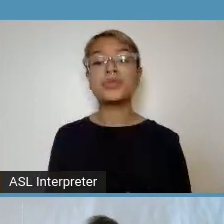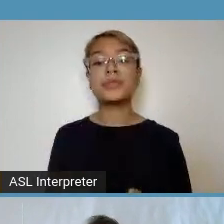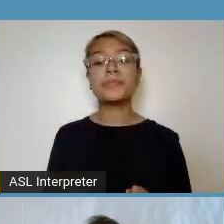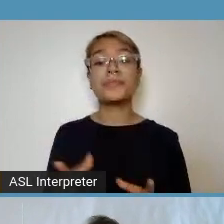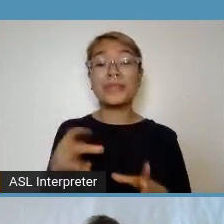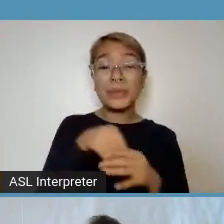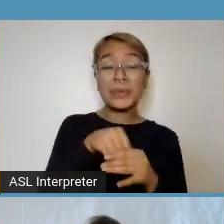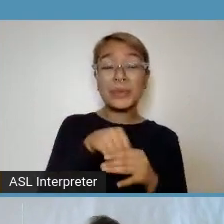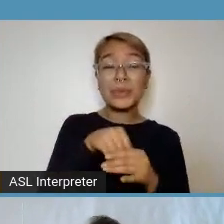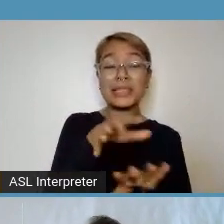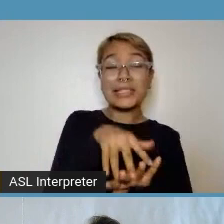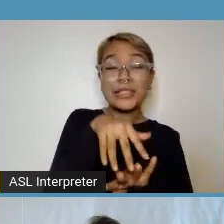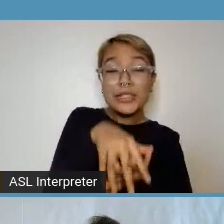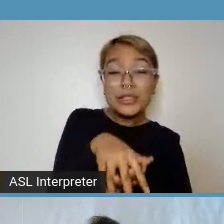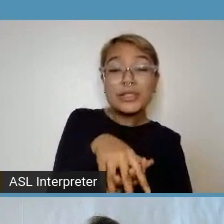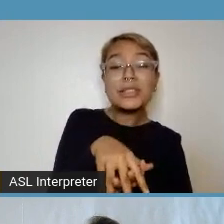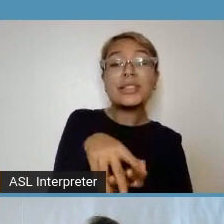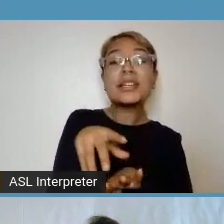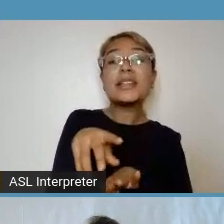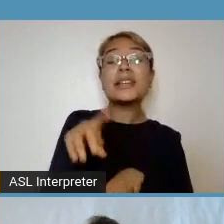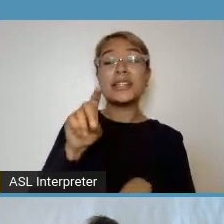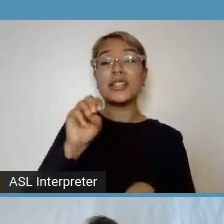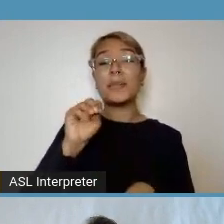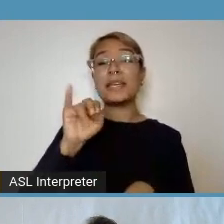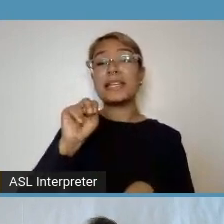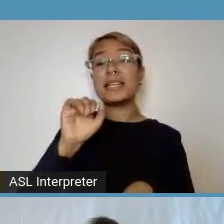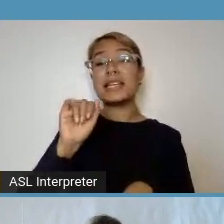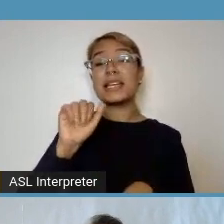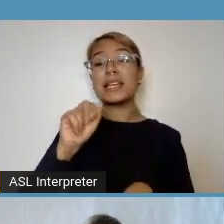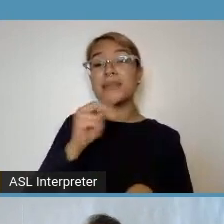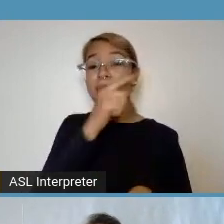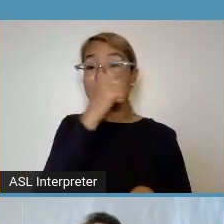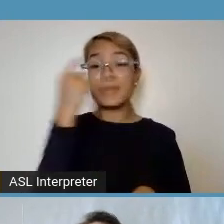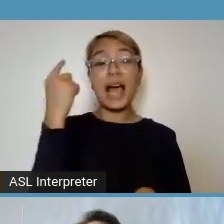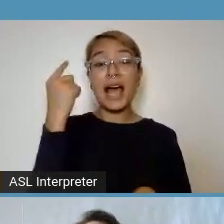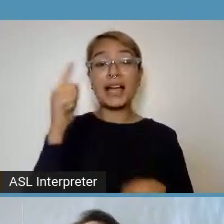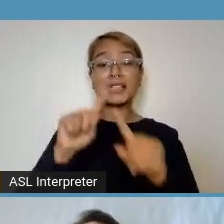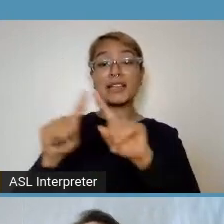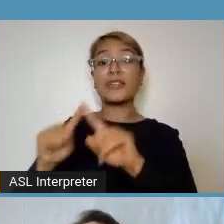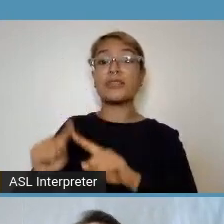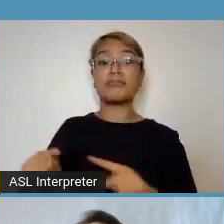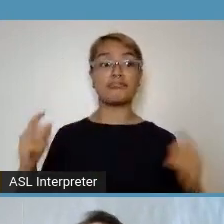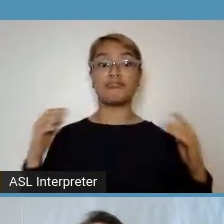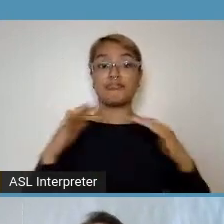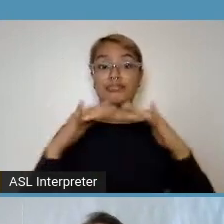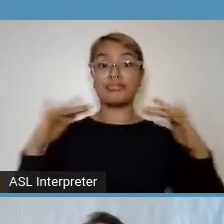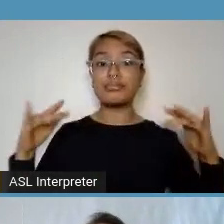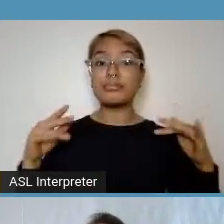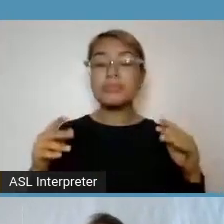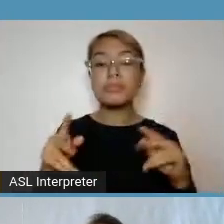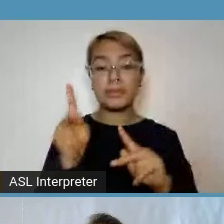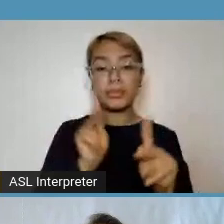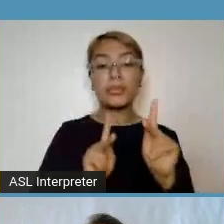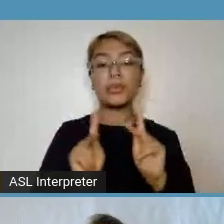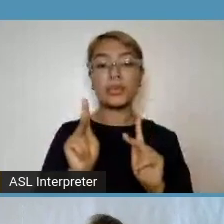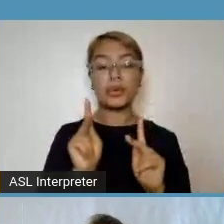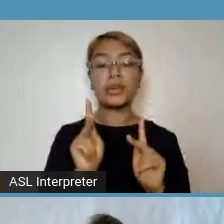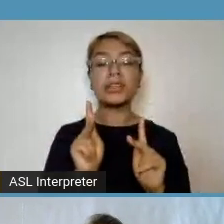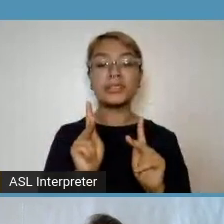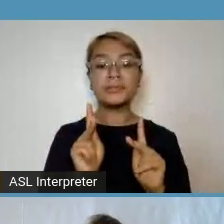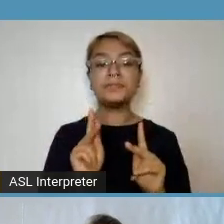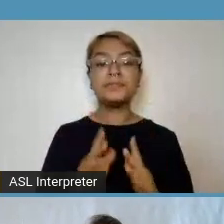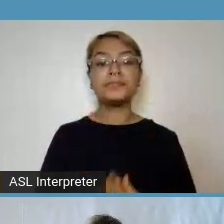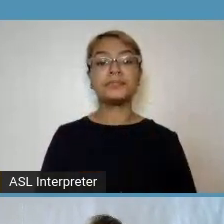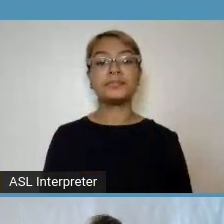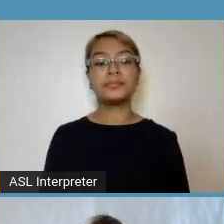Dominican, Black, and White representation. Today, farmhouse is located in a very busy neighborhood that is divided by Broadway,